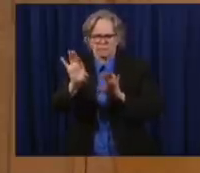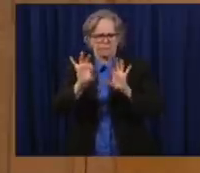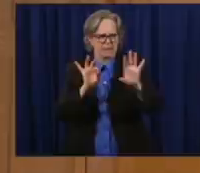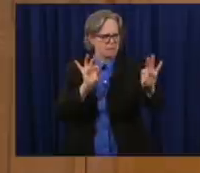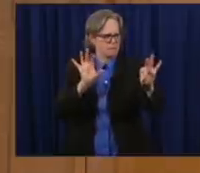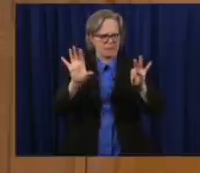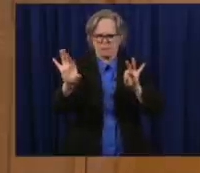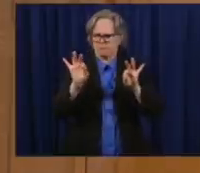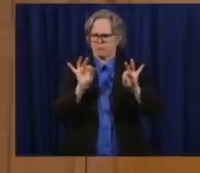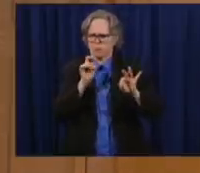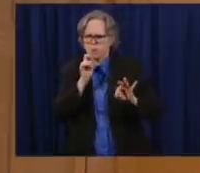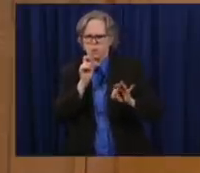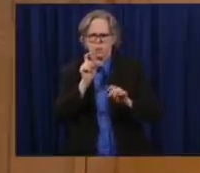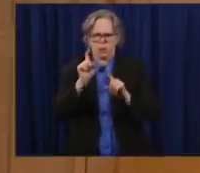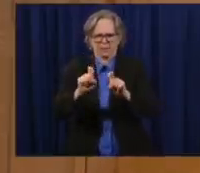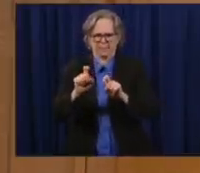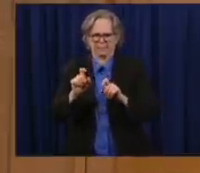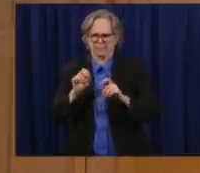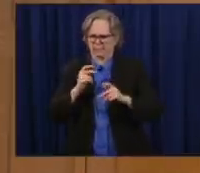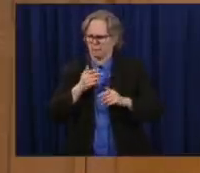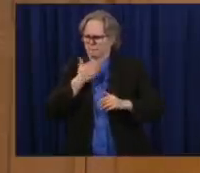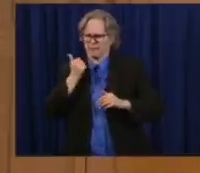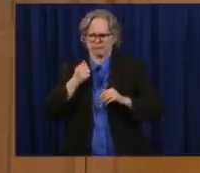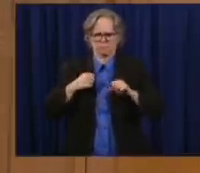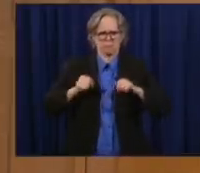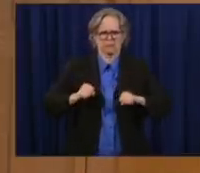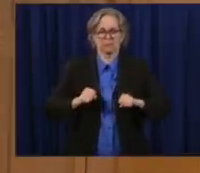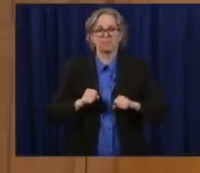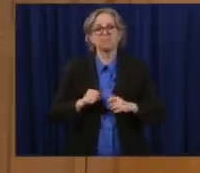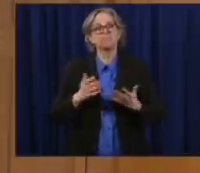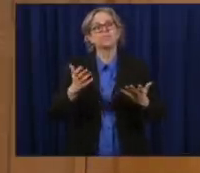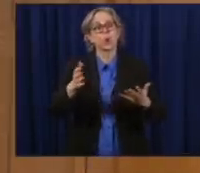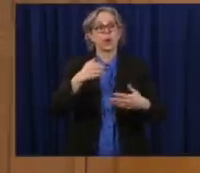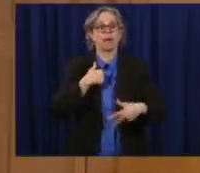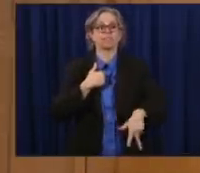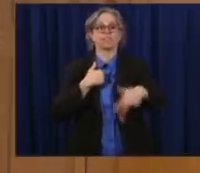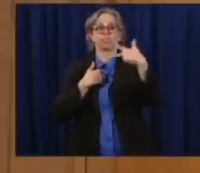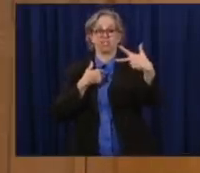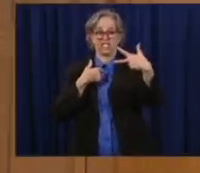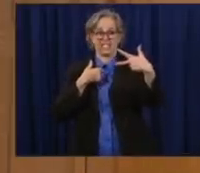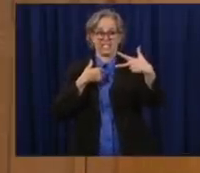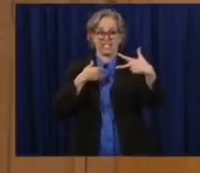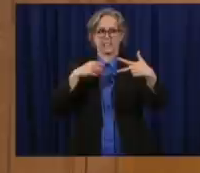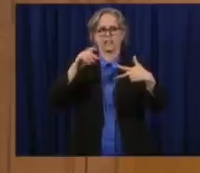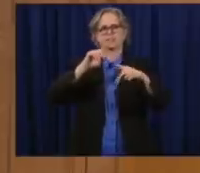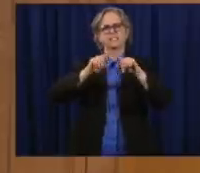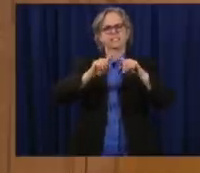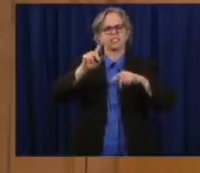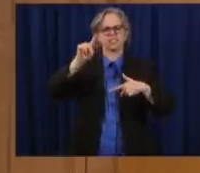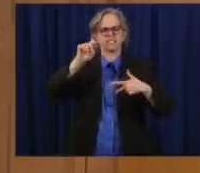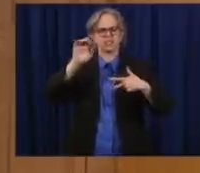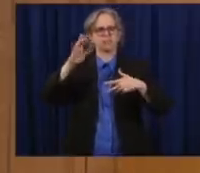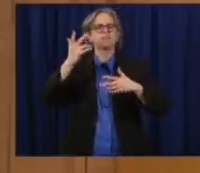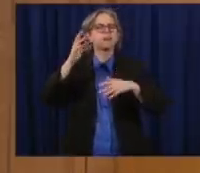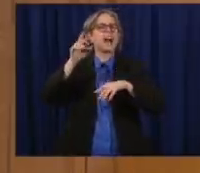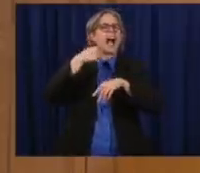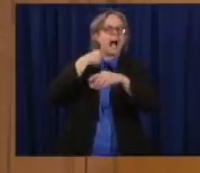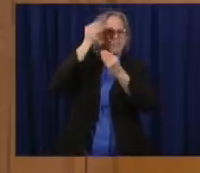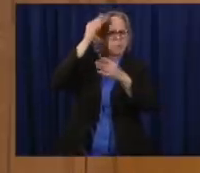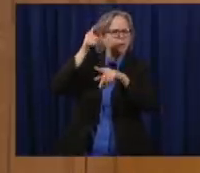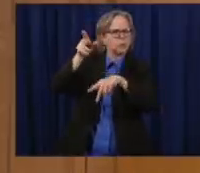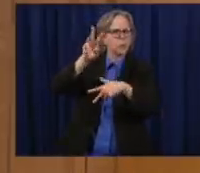we best use them? And so we have 3 tiers of testing, and that should be on our website. But it was those highest risk